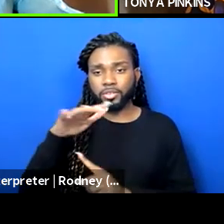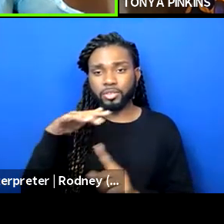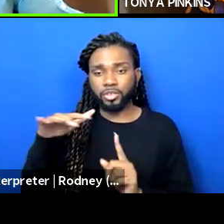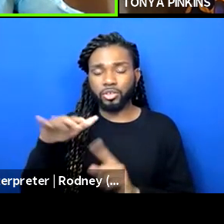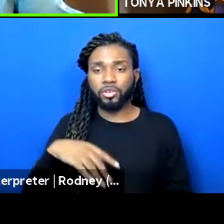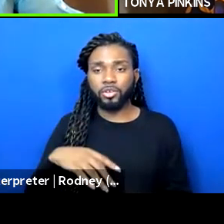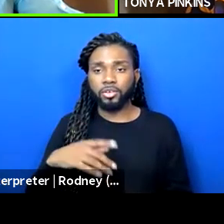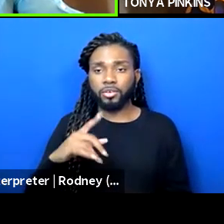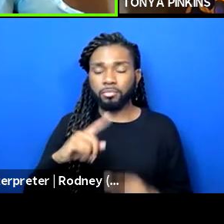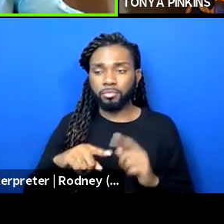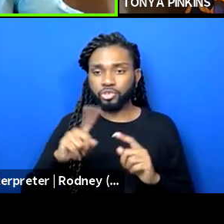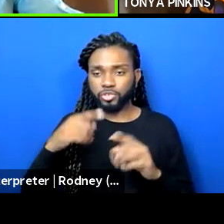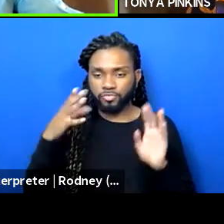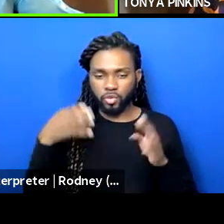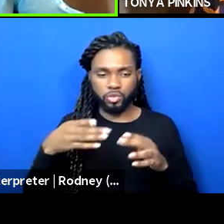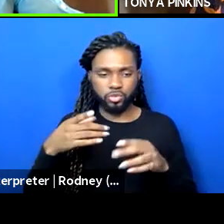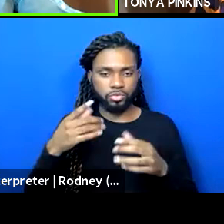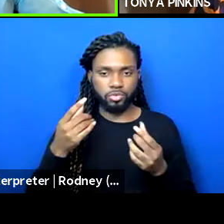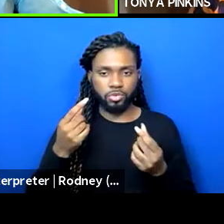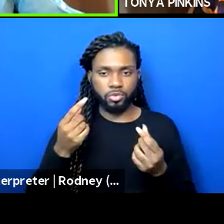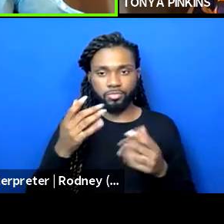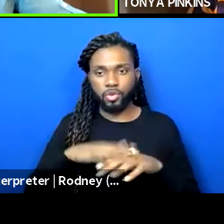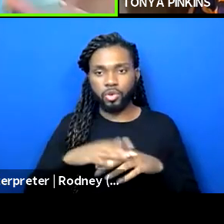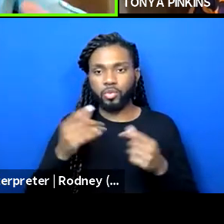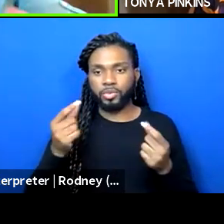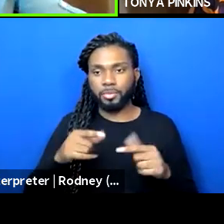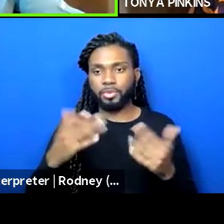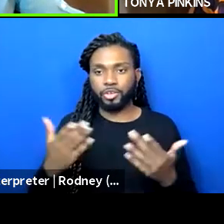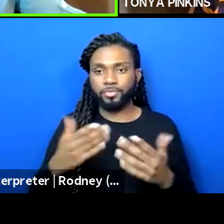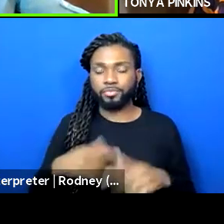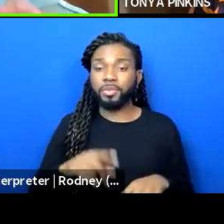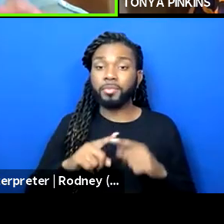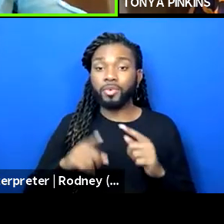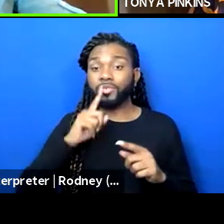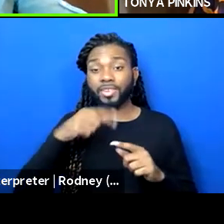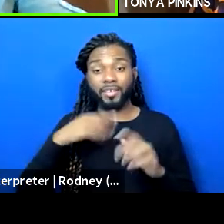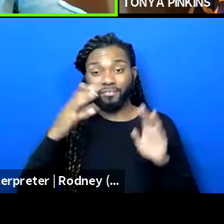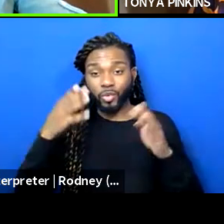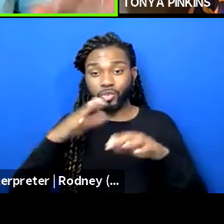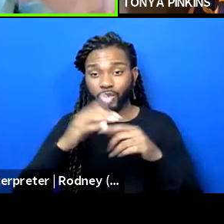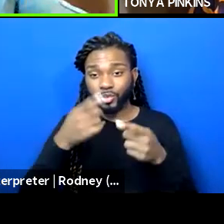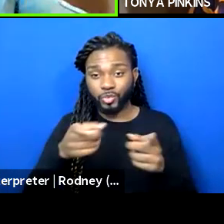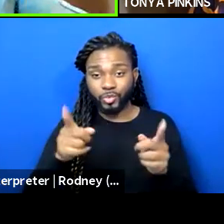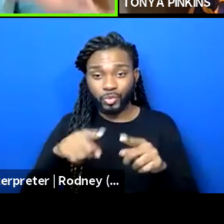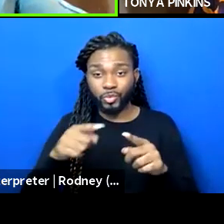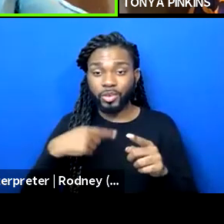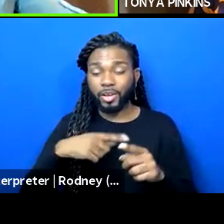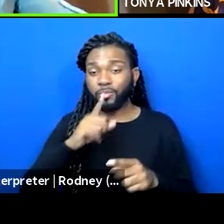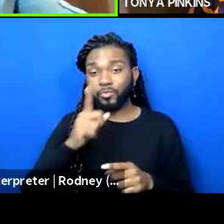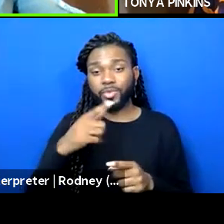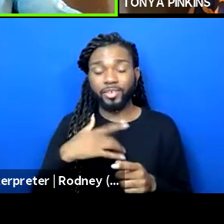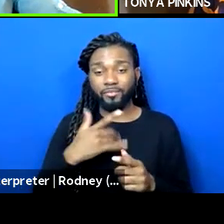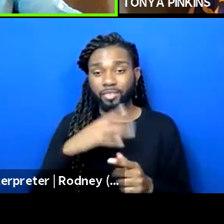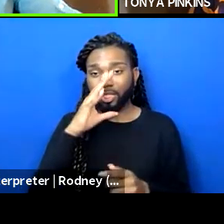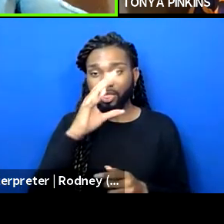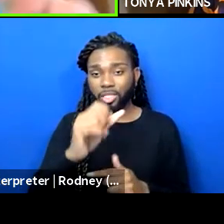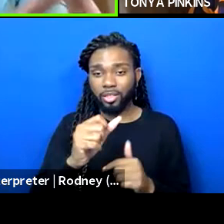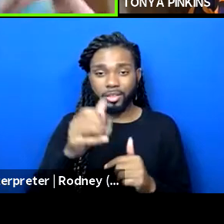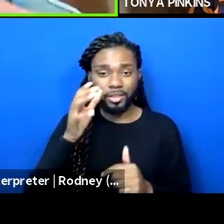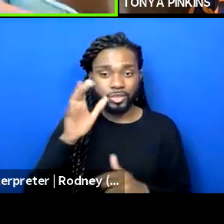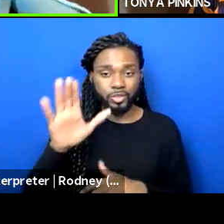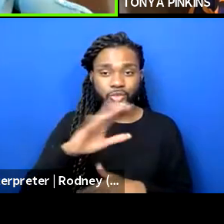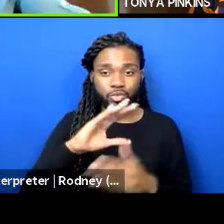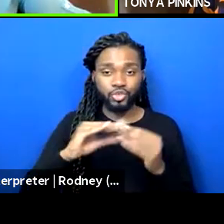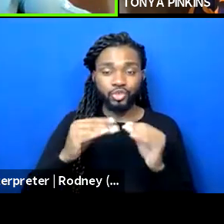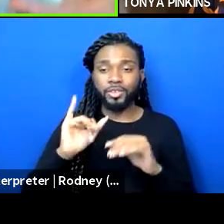Focus on what's right here. So I focus on you all. I am so fed by listening to your stories that I'm about